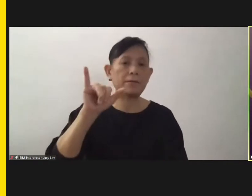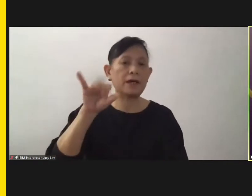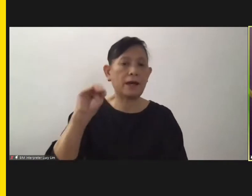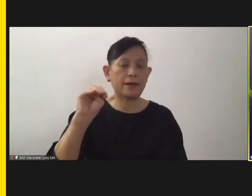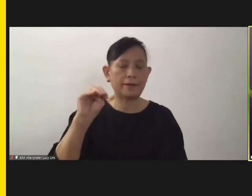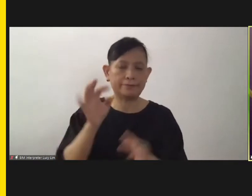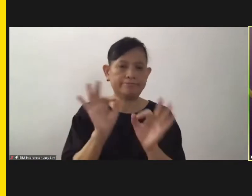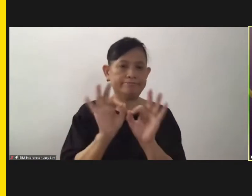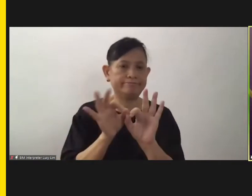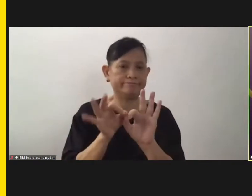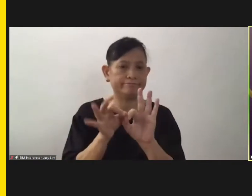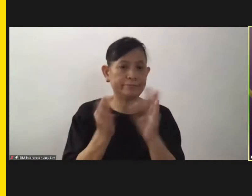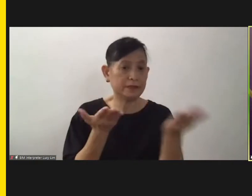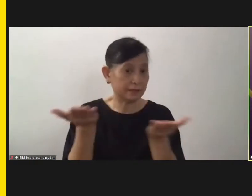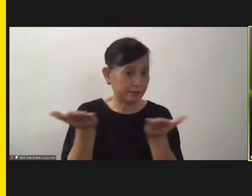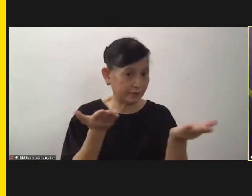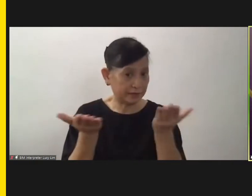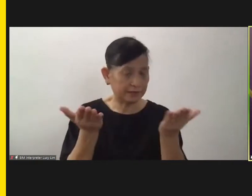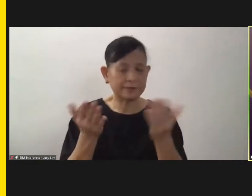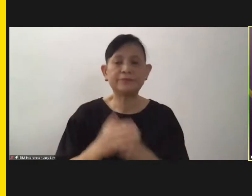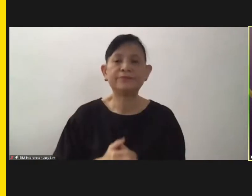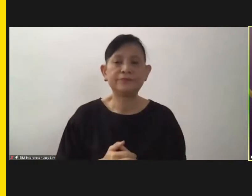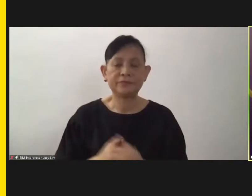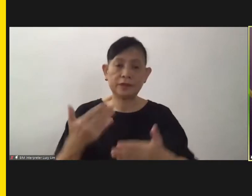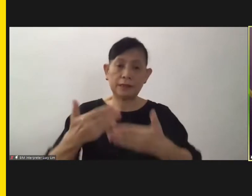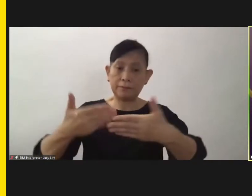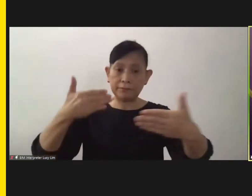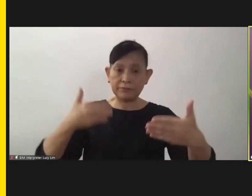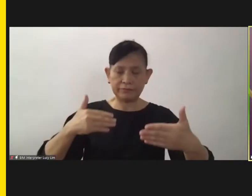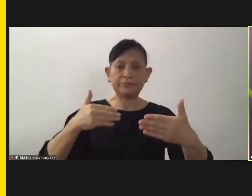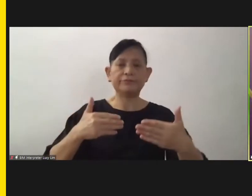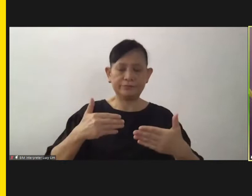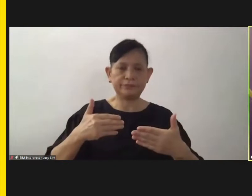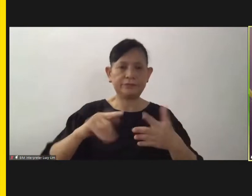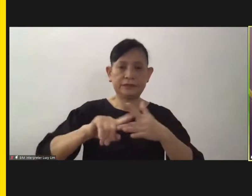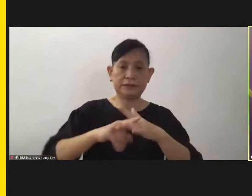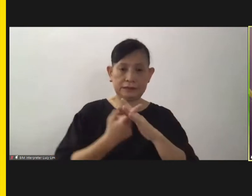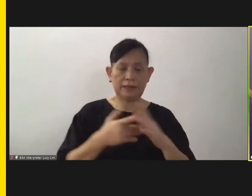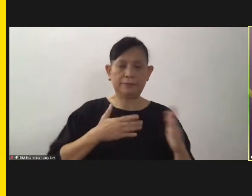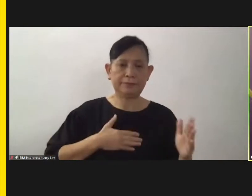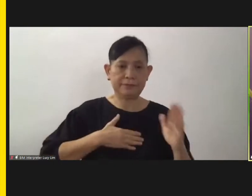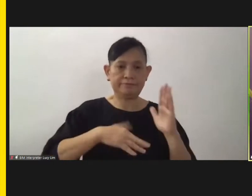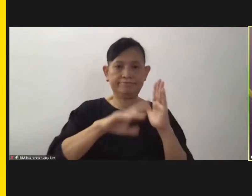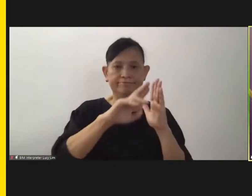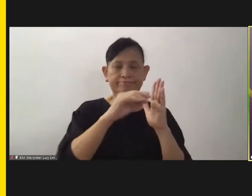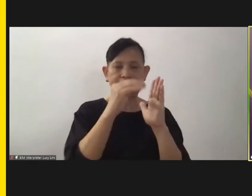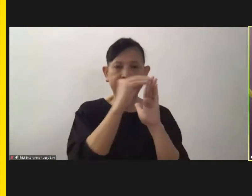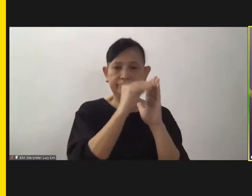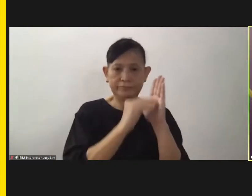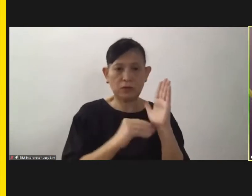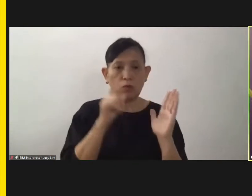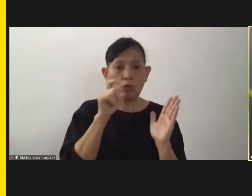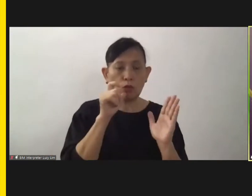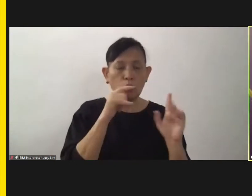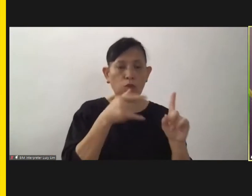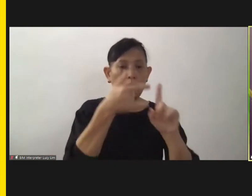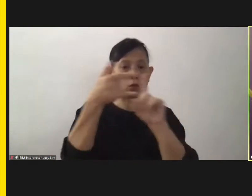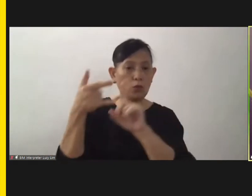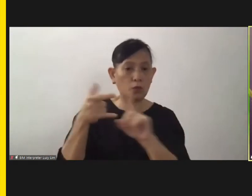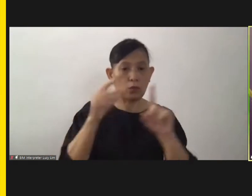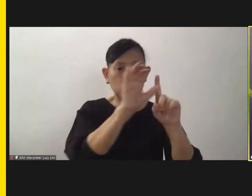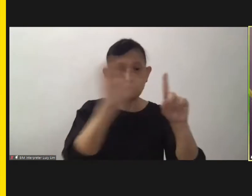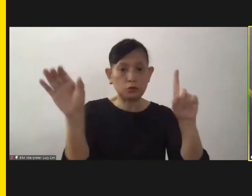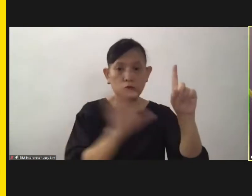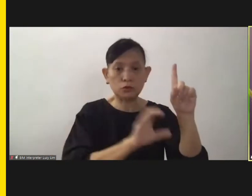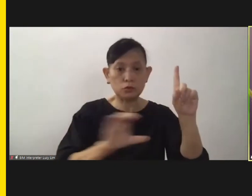events. Before we start the show, some house rules for everyone. For those of you on Zoom, please keep your